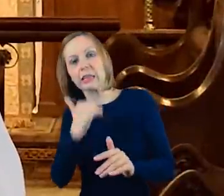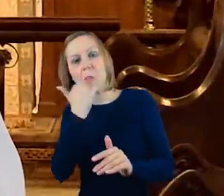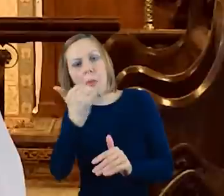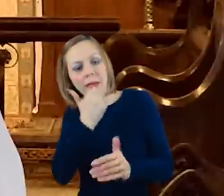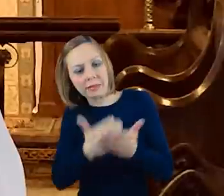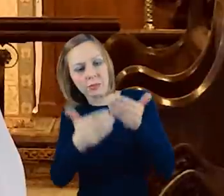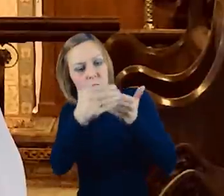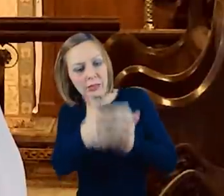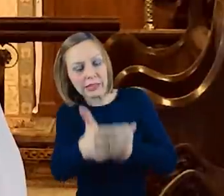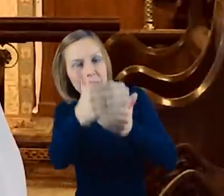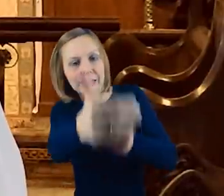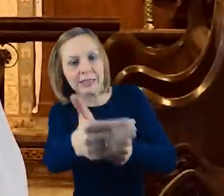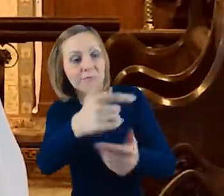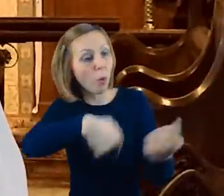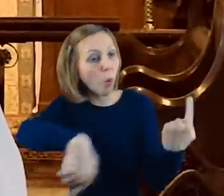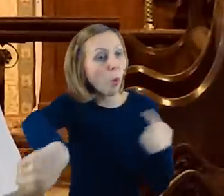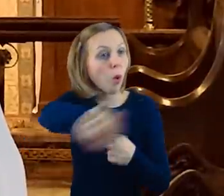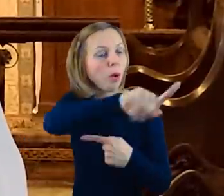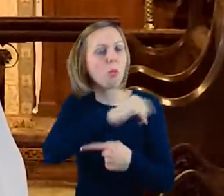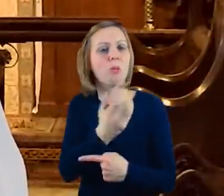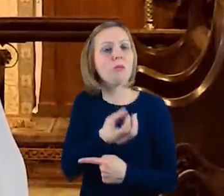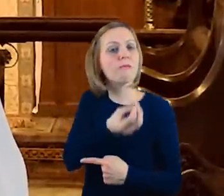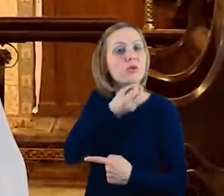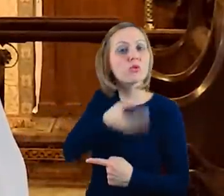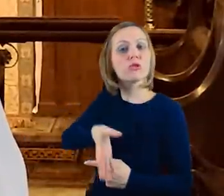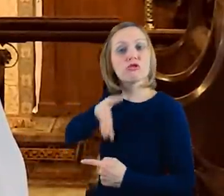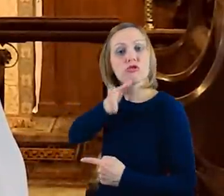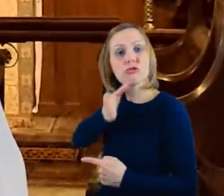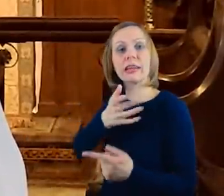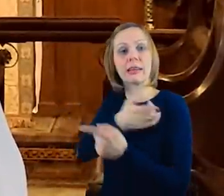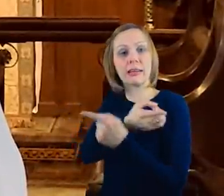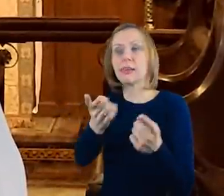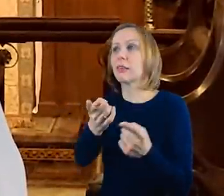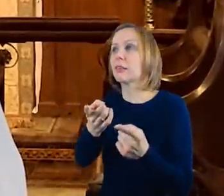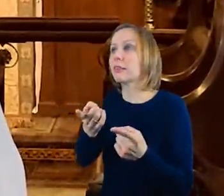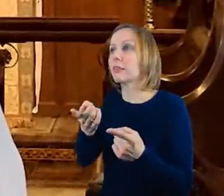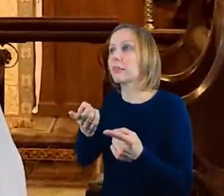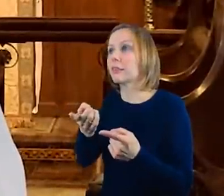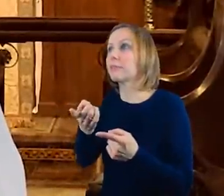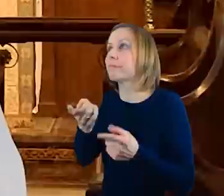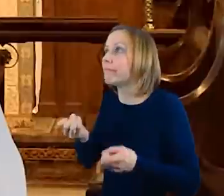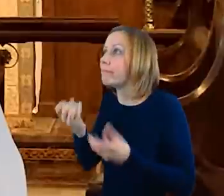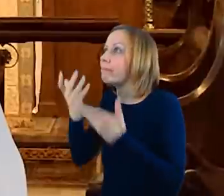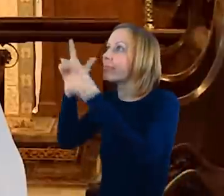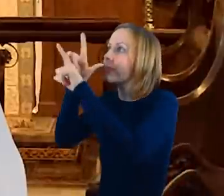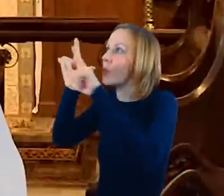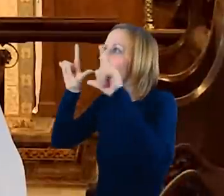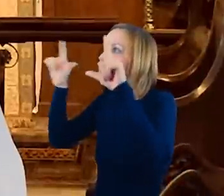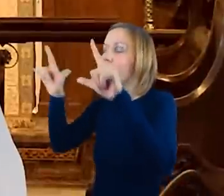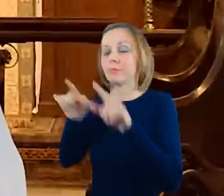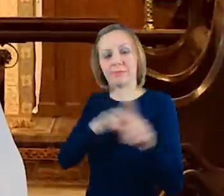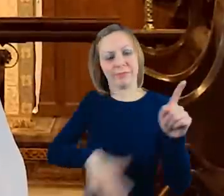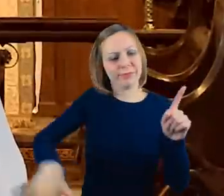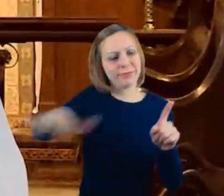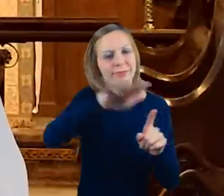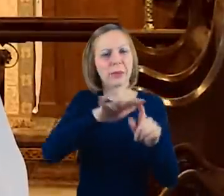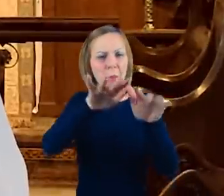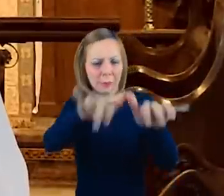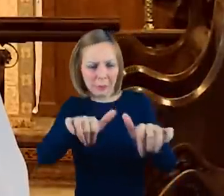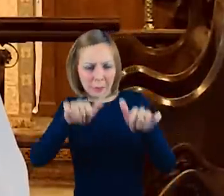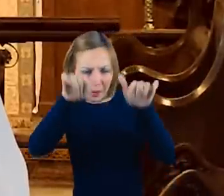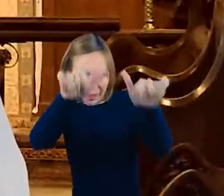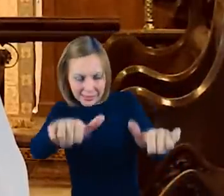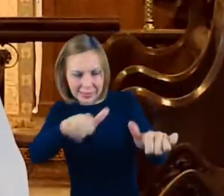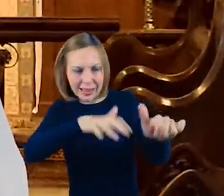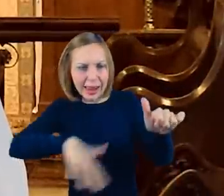all creatures. Hear us, good Lord. Bestow your blessing upon the lands and waters, and all